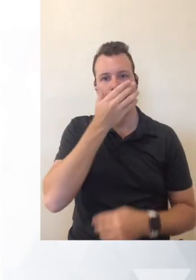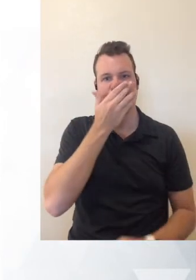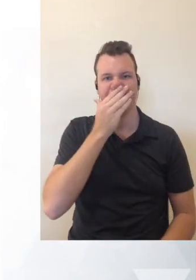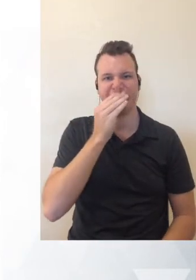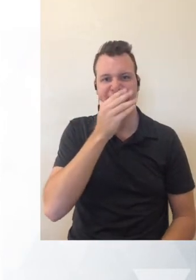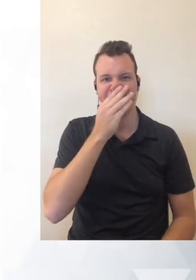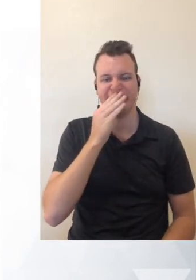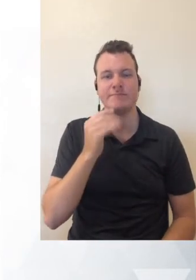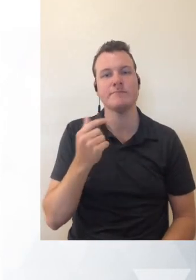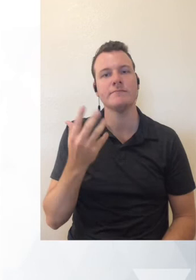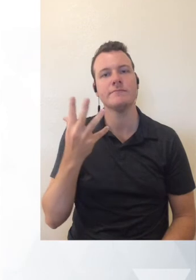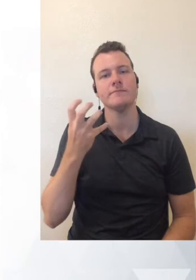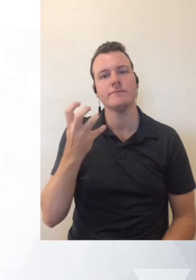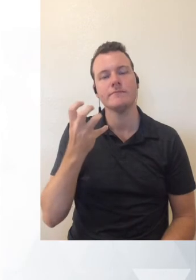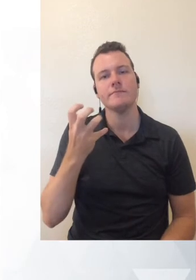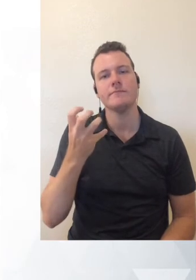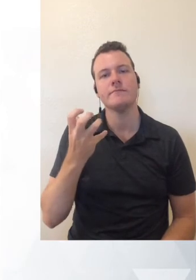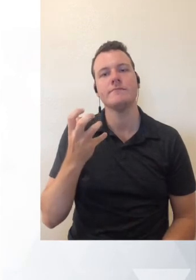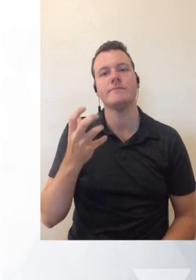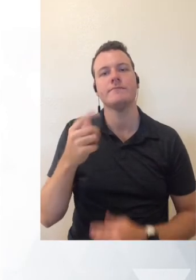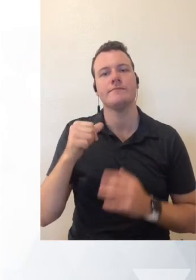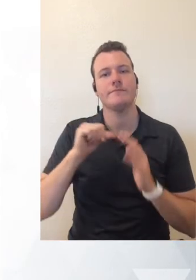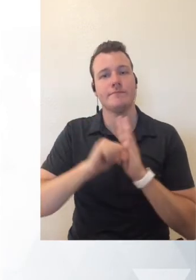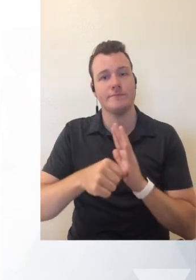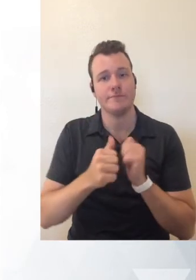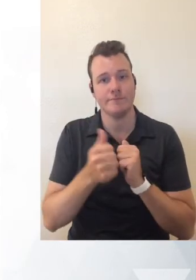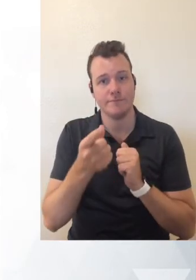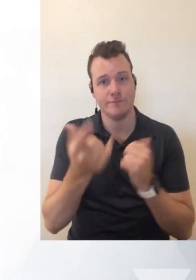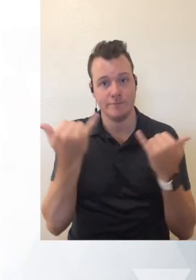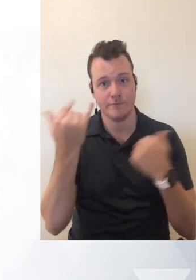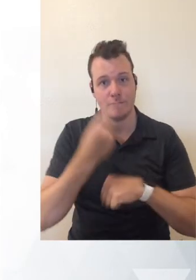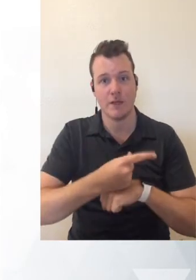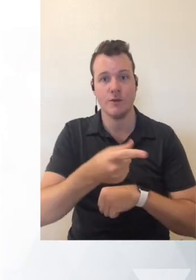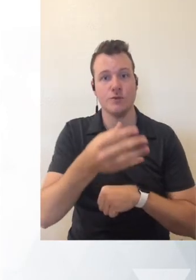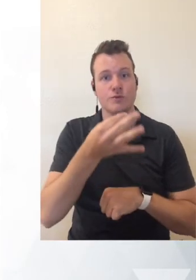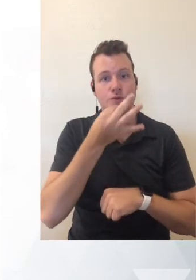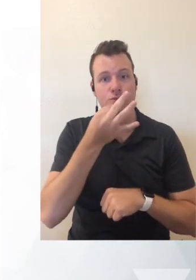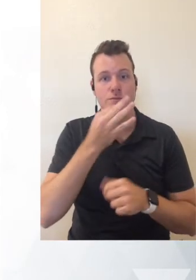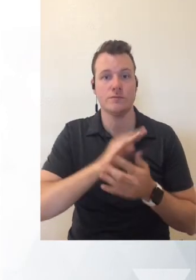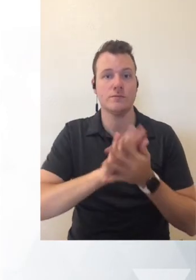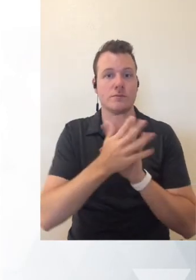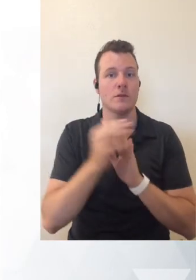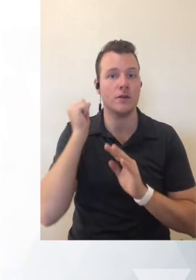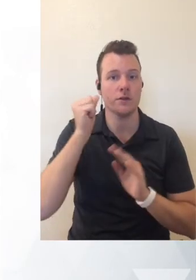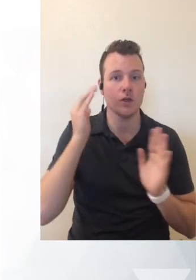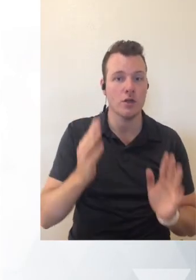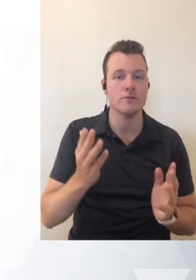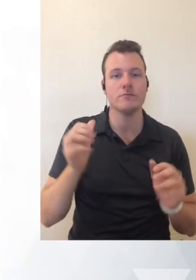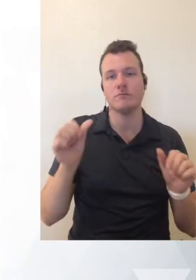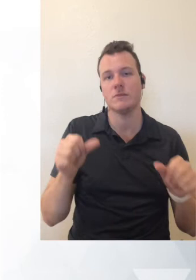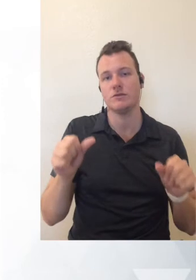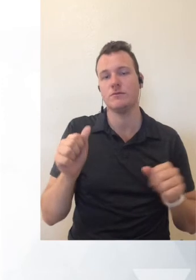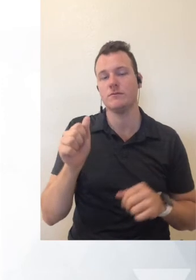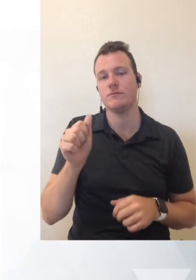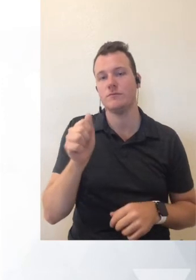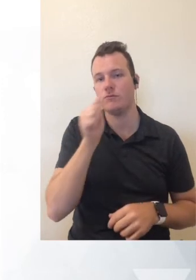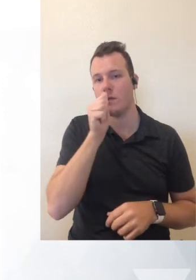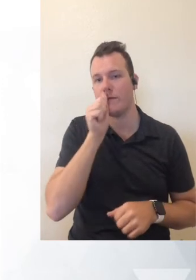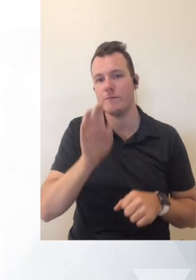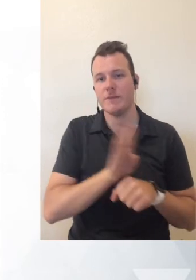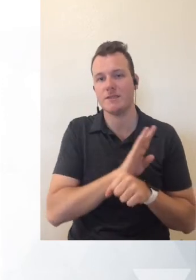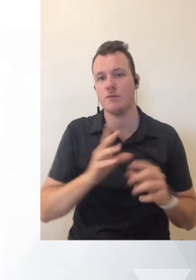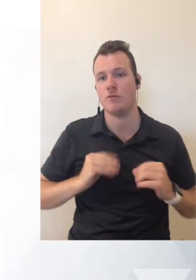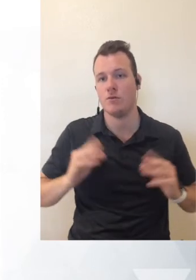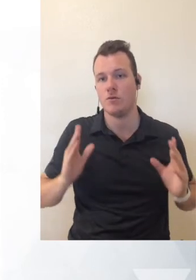Okay. And so what I really want to emphasize to you all today as budding audiologists and potentially private practice